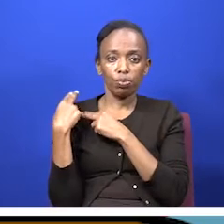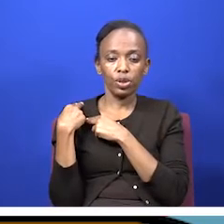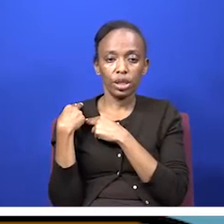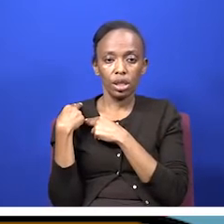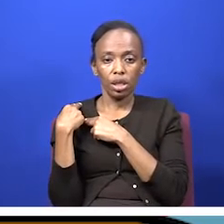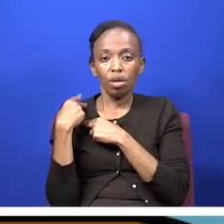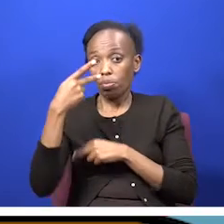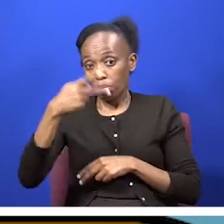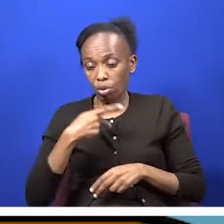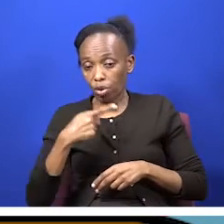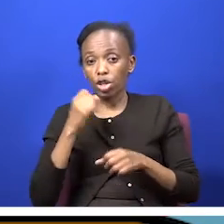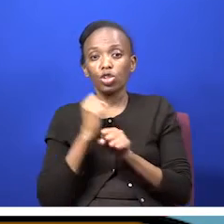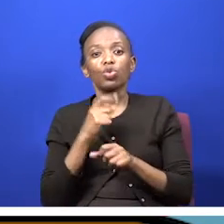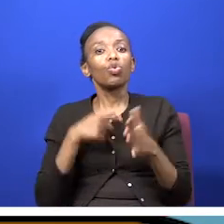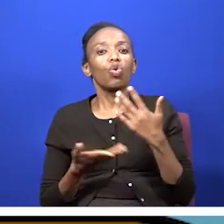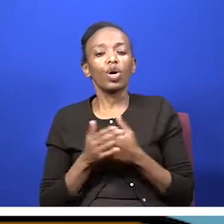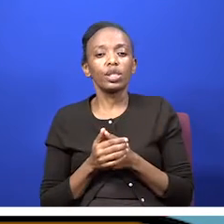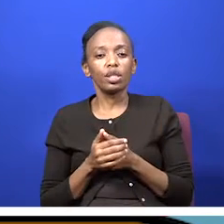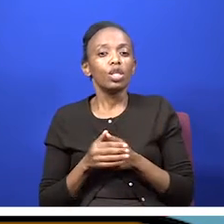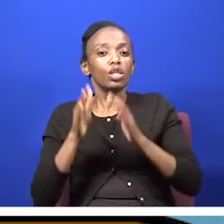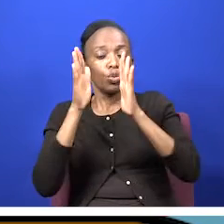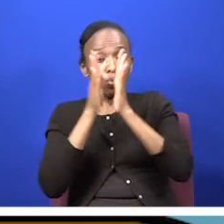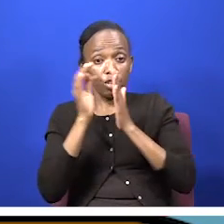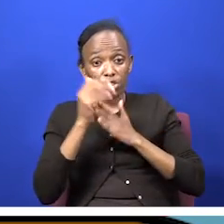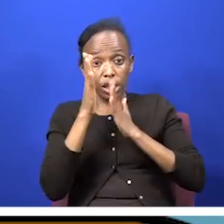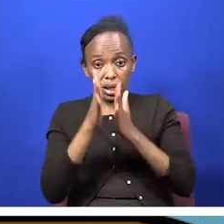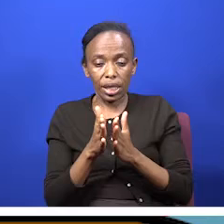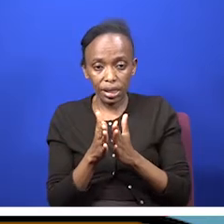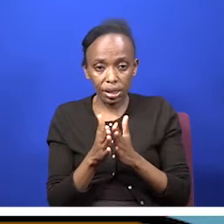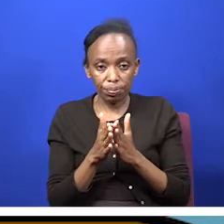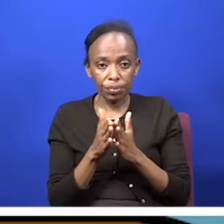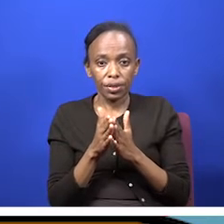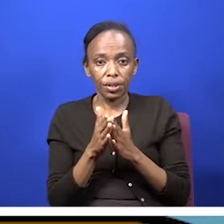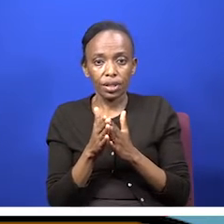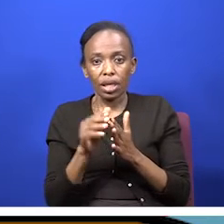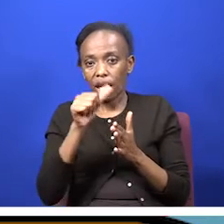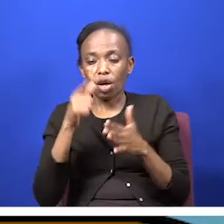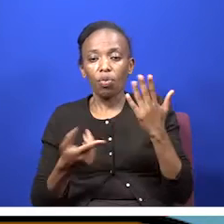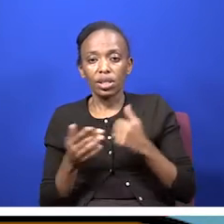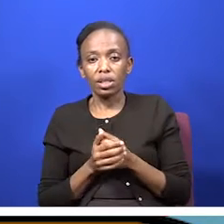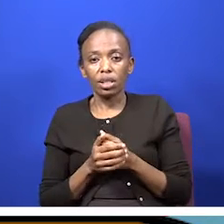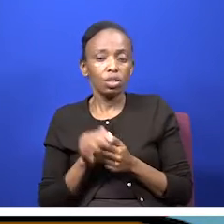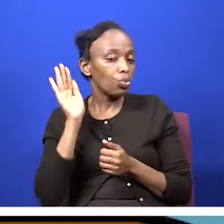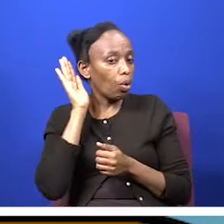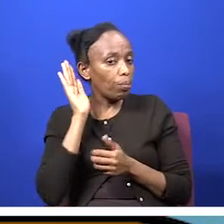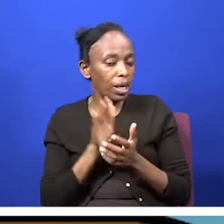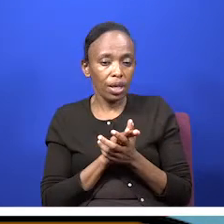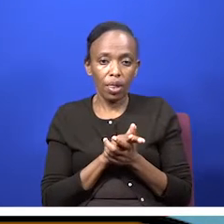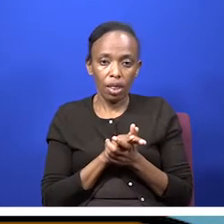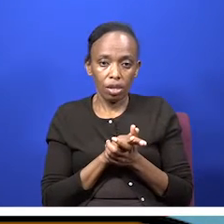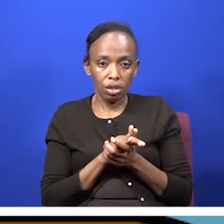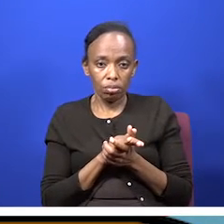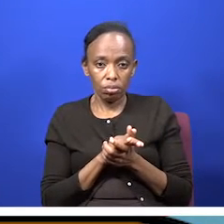your role, yours and mine, is to do what? Pray for them. Very good. What else, Shani?